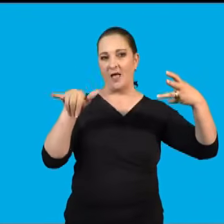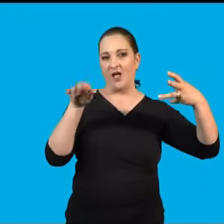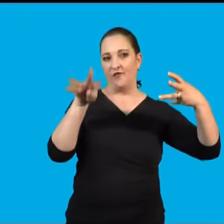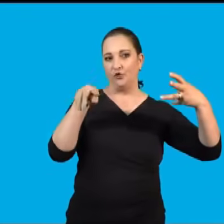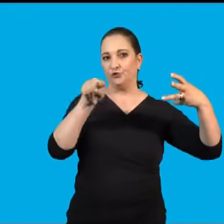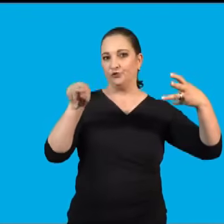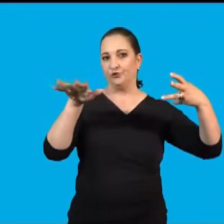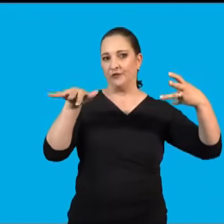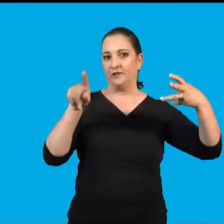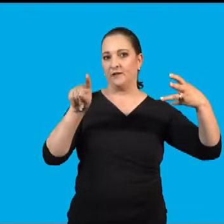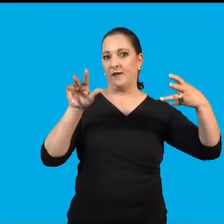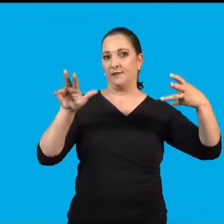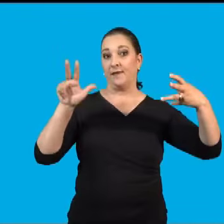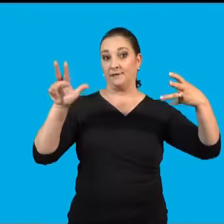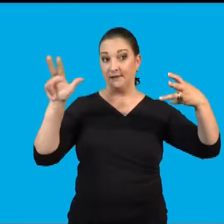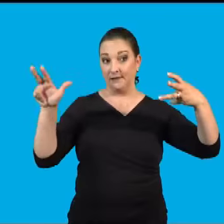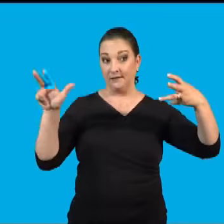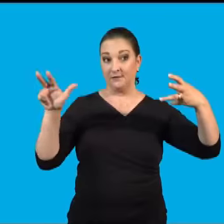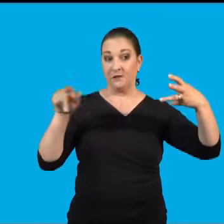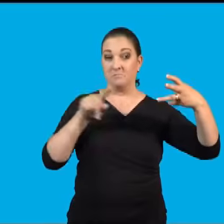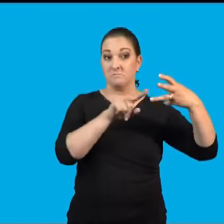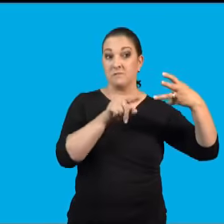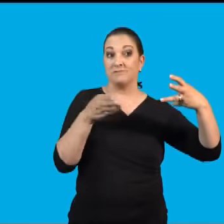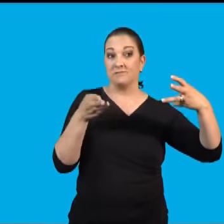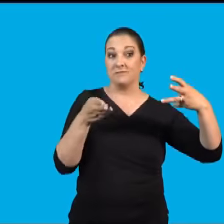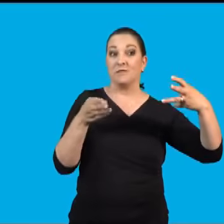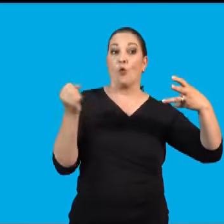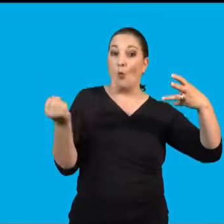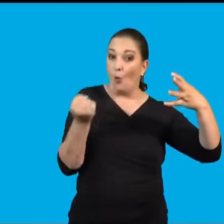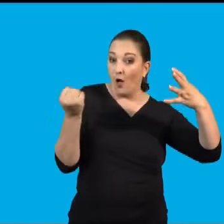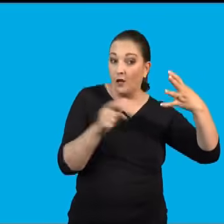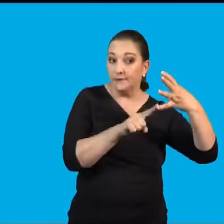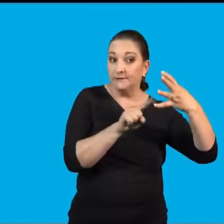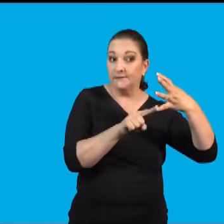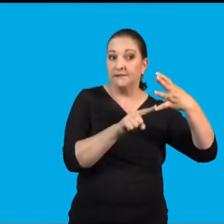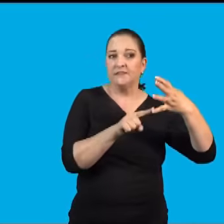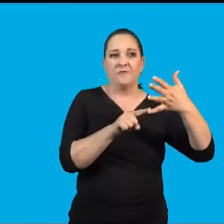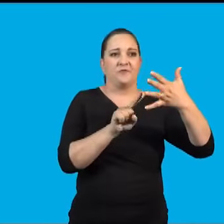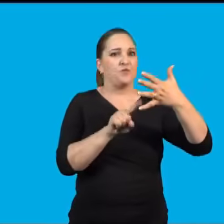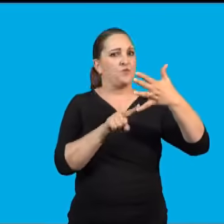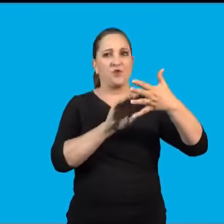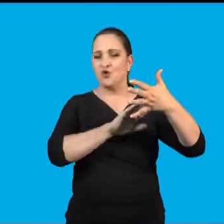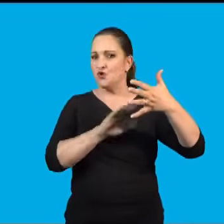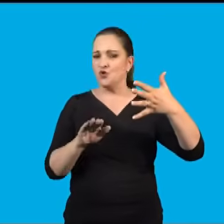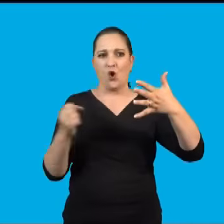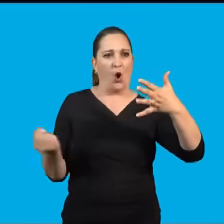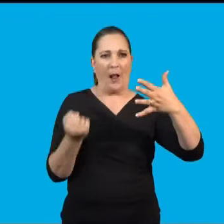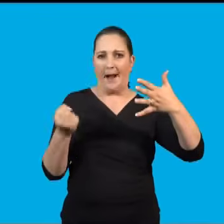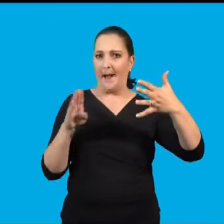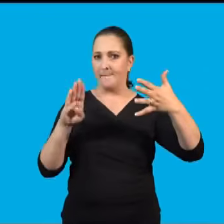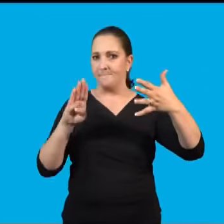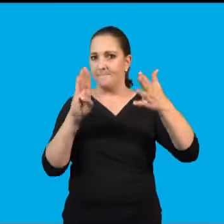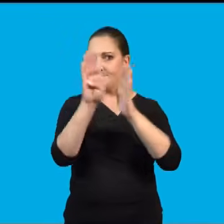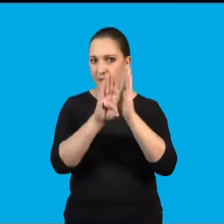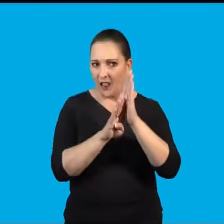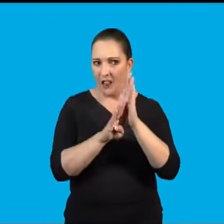the 14th to the 15th, 1988. It has the words workers, no to the Labour Bill. Remember those words I